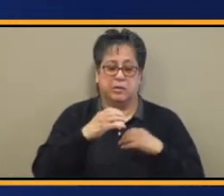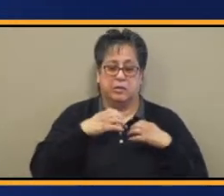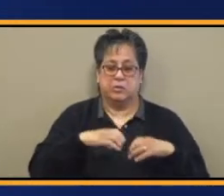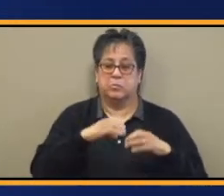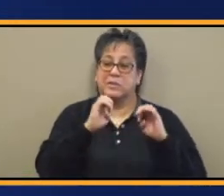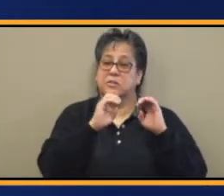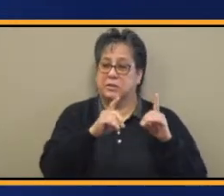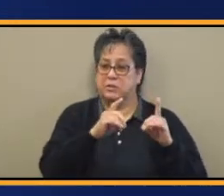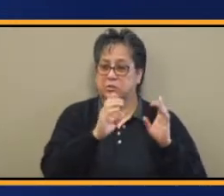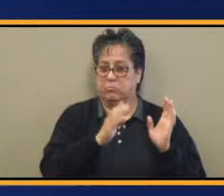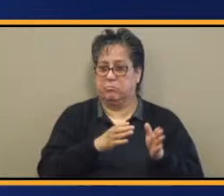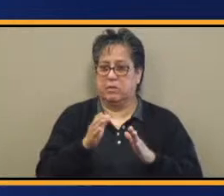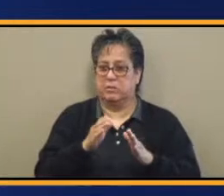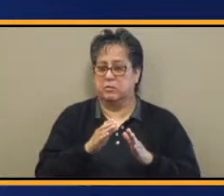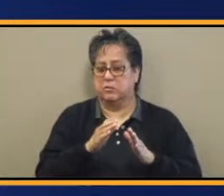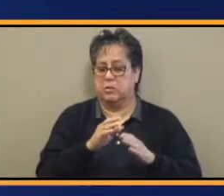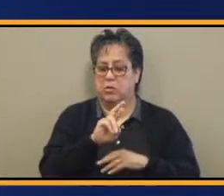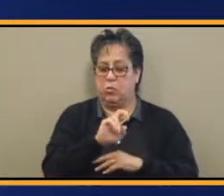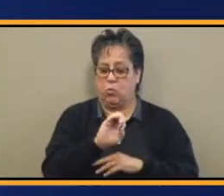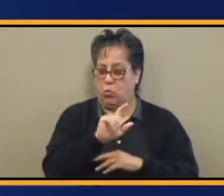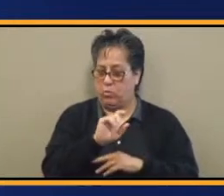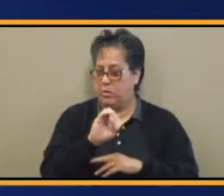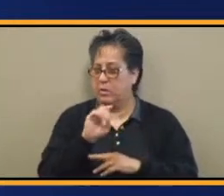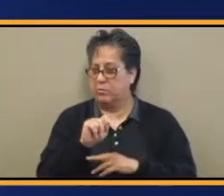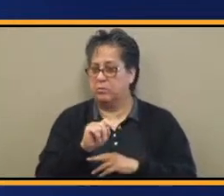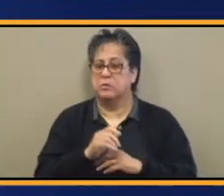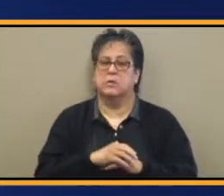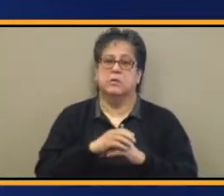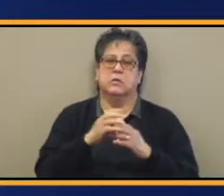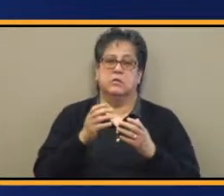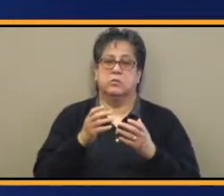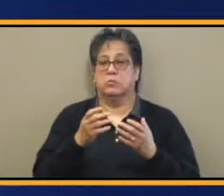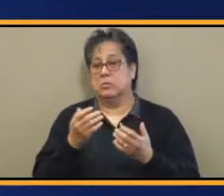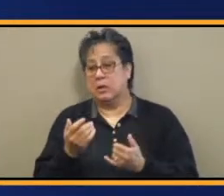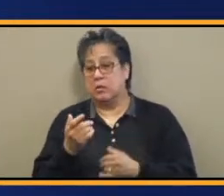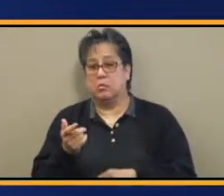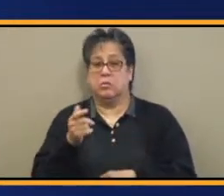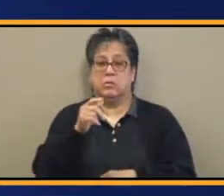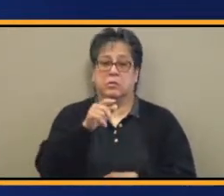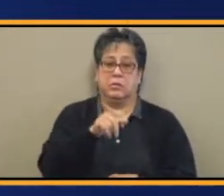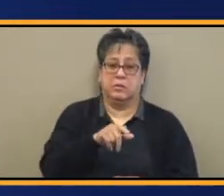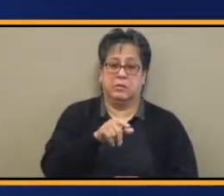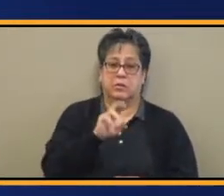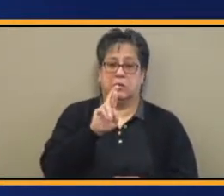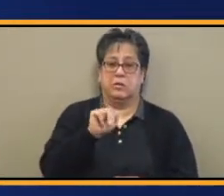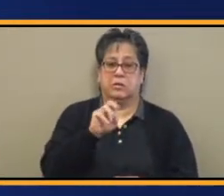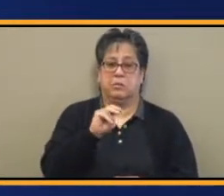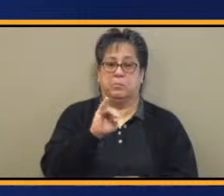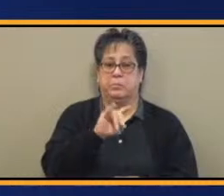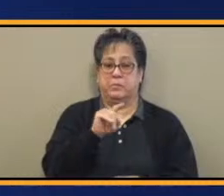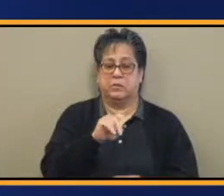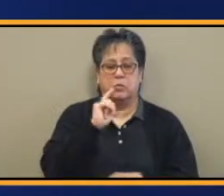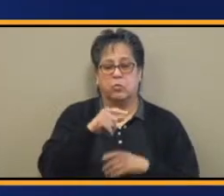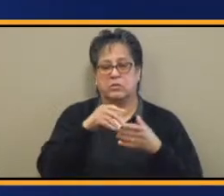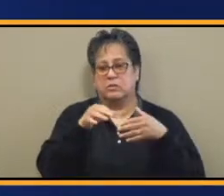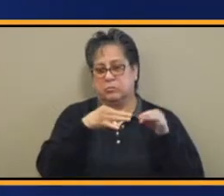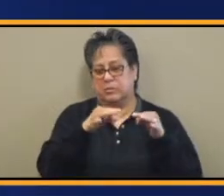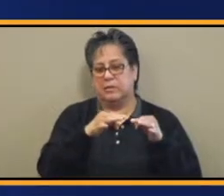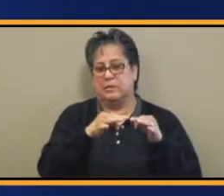plan is rolling out. So with that, I'll turn it over to Grisel Ramirez to go through the technical components first.